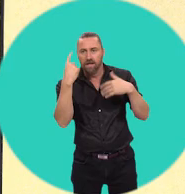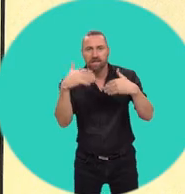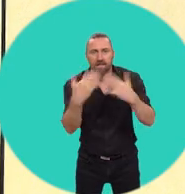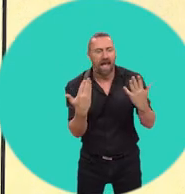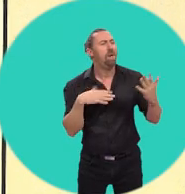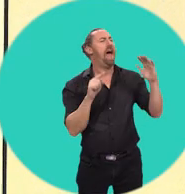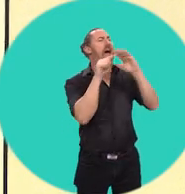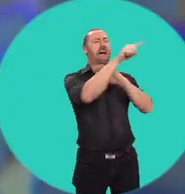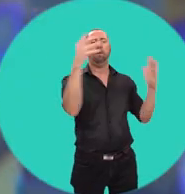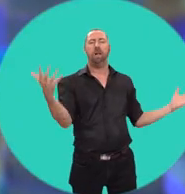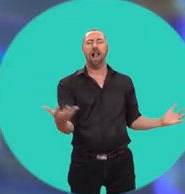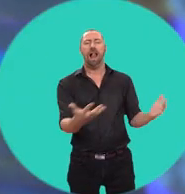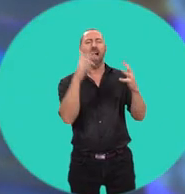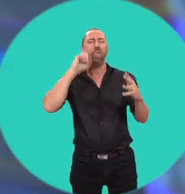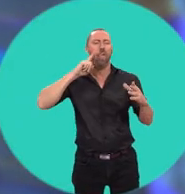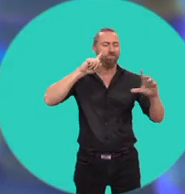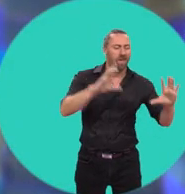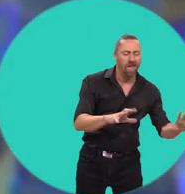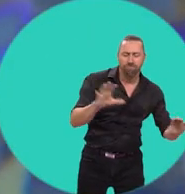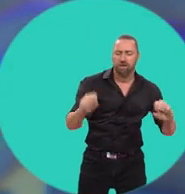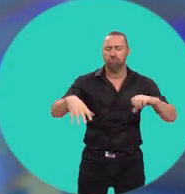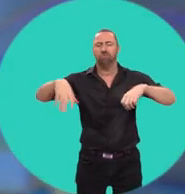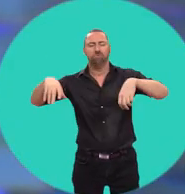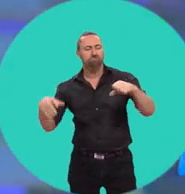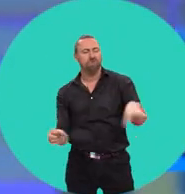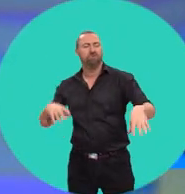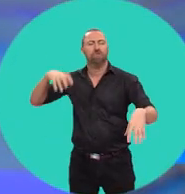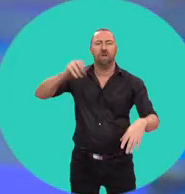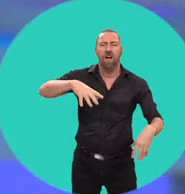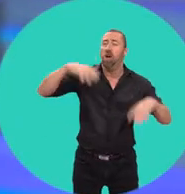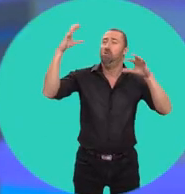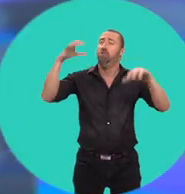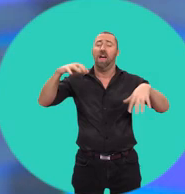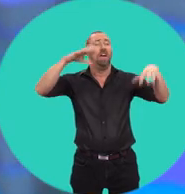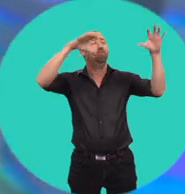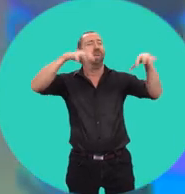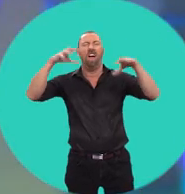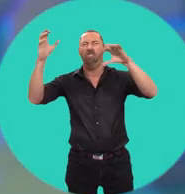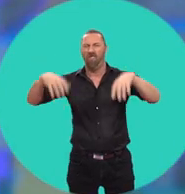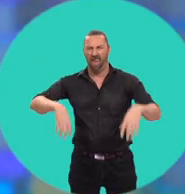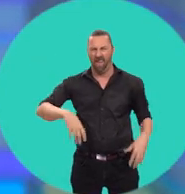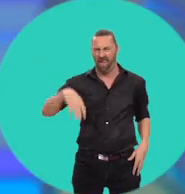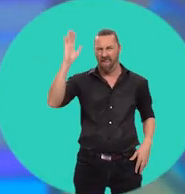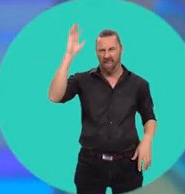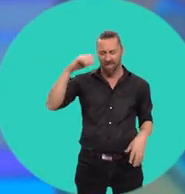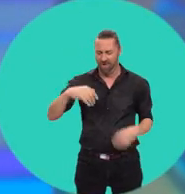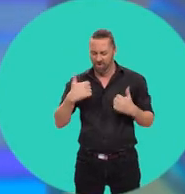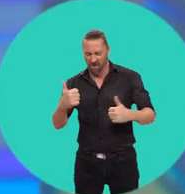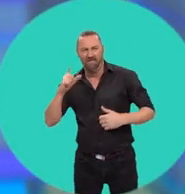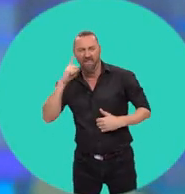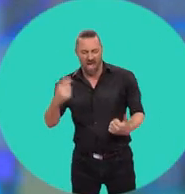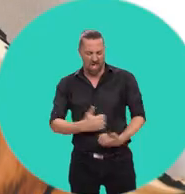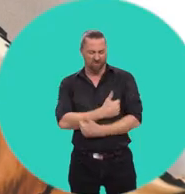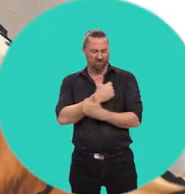about, in and out the puddles, sliding down the path, playing in the rain, so much better than a